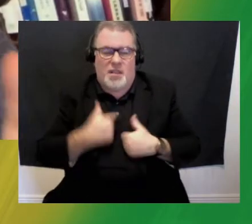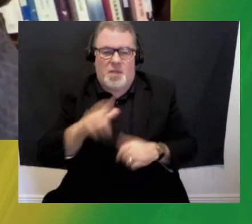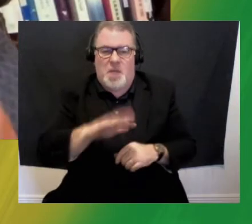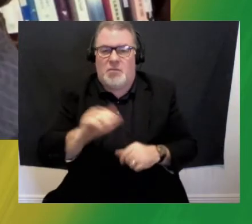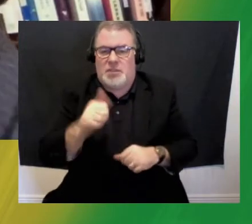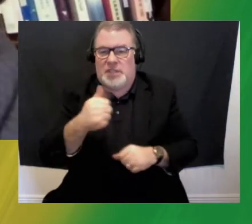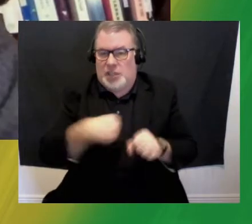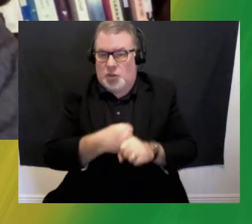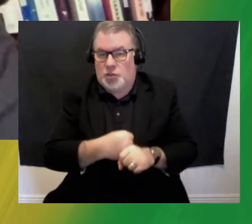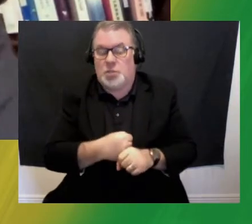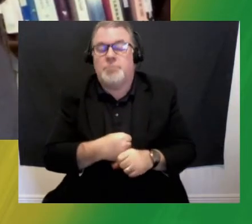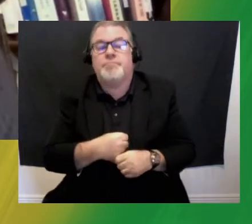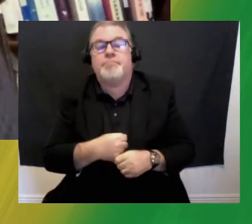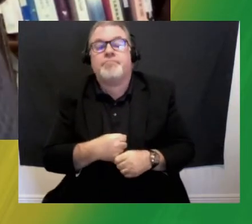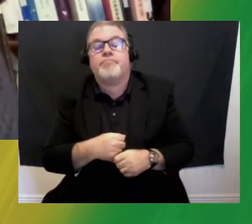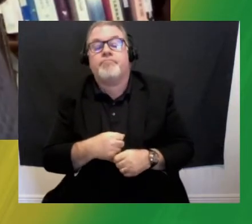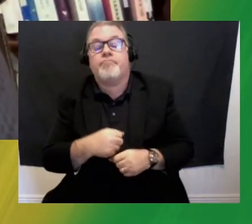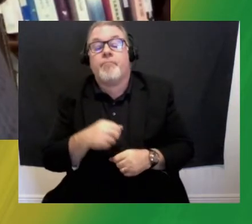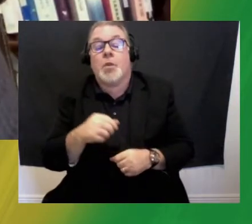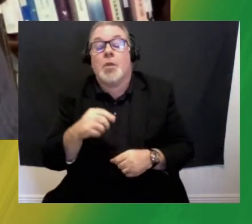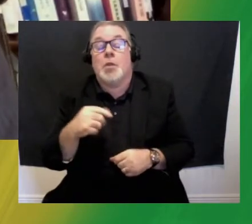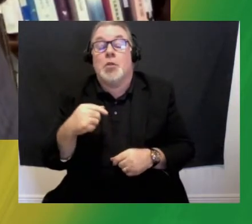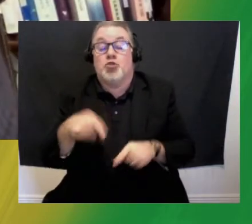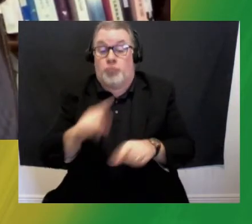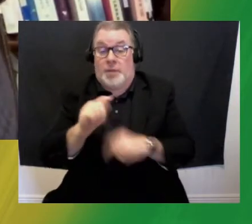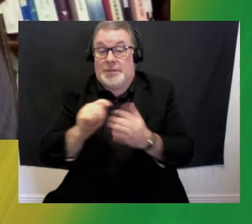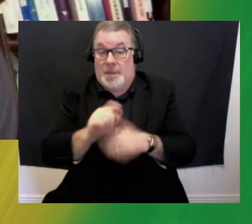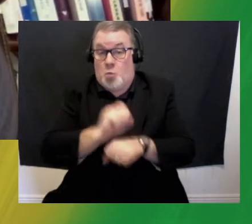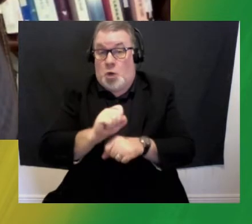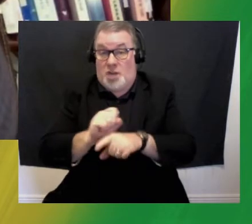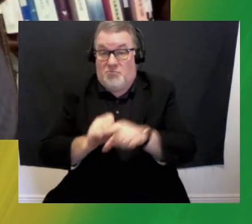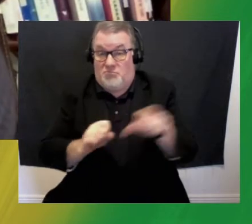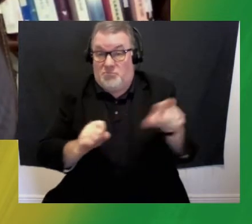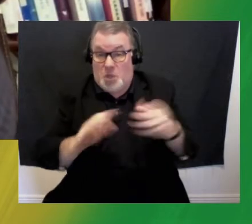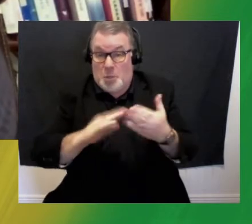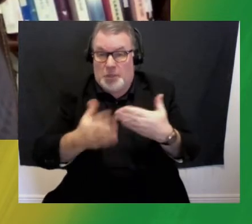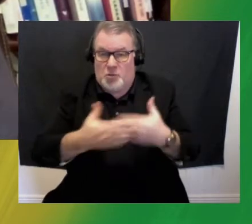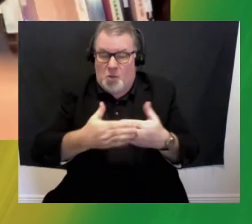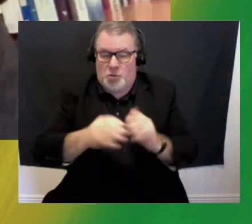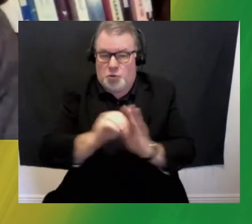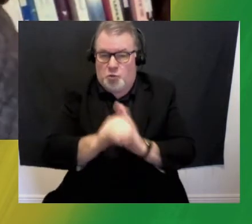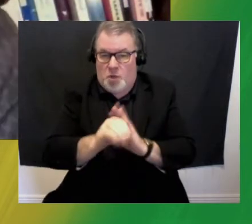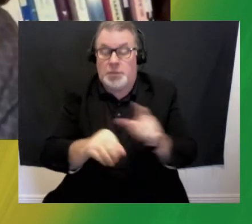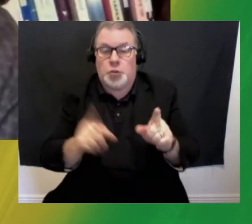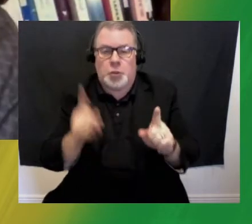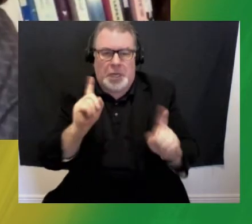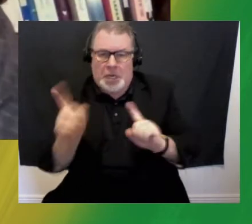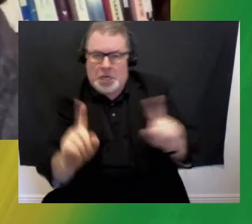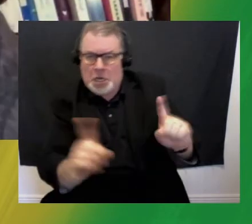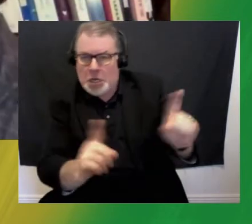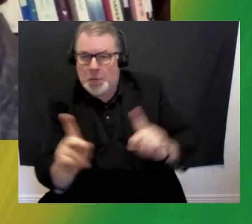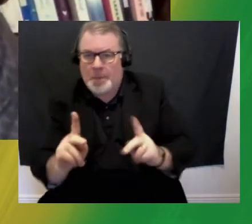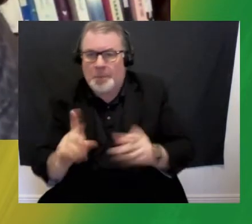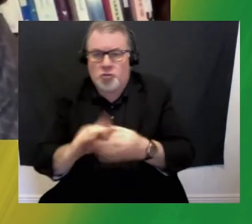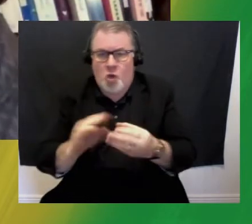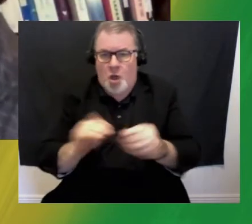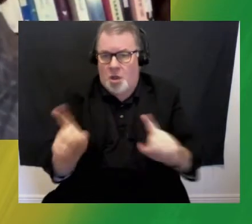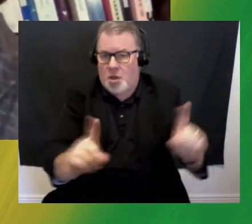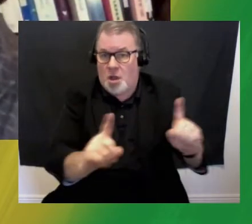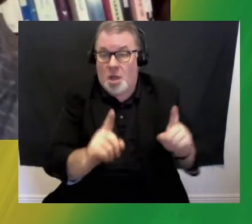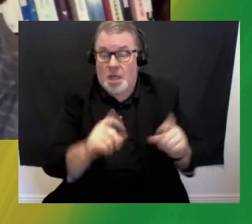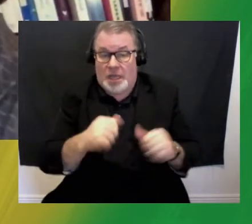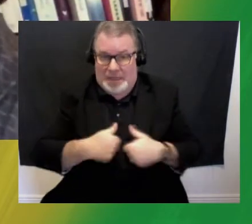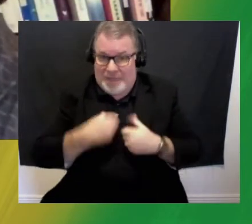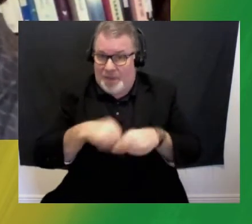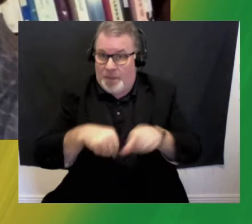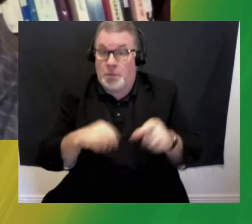during that time, working in those communities, you know, you would hear people talking about the folks in those communities. Now, some, of course,